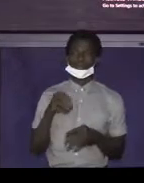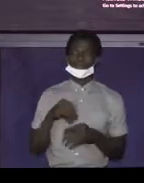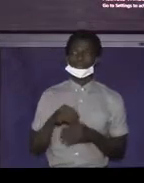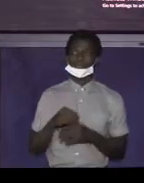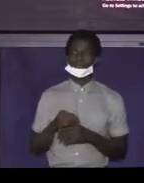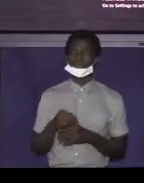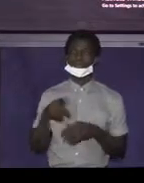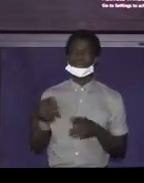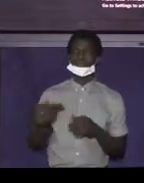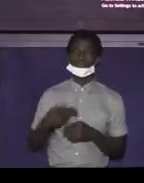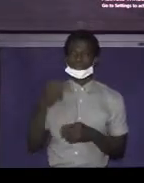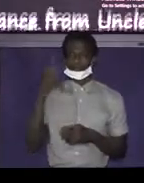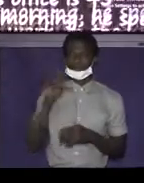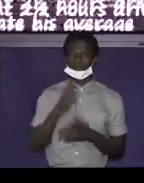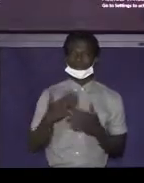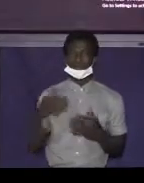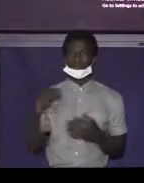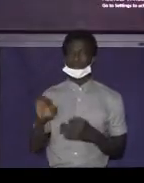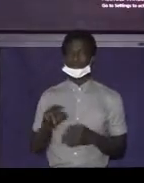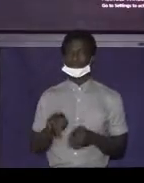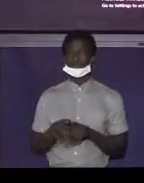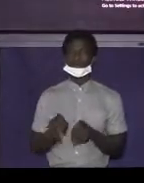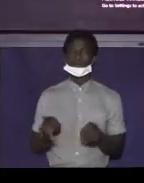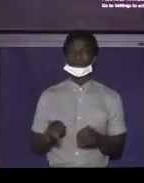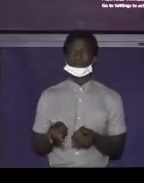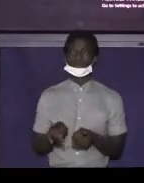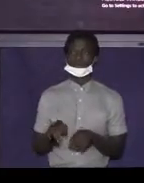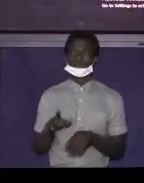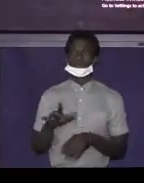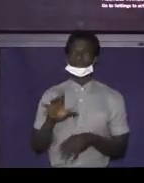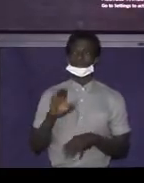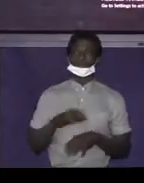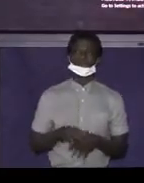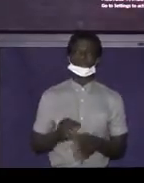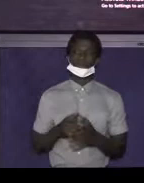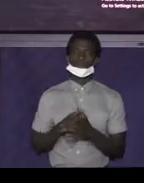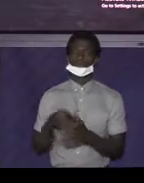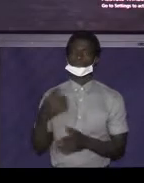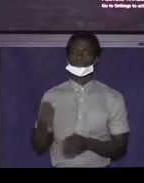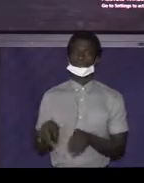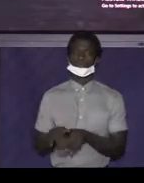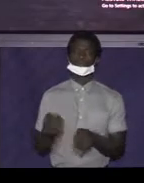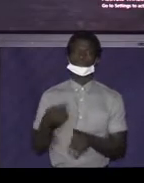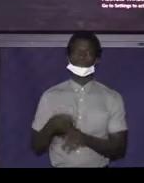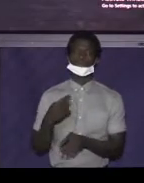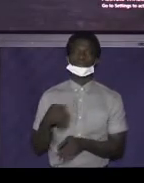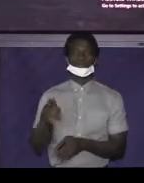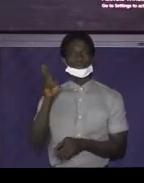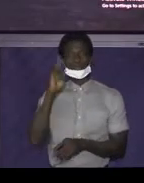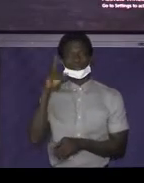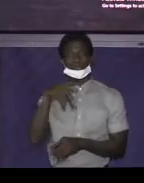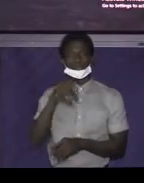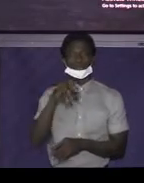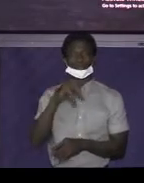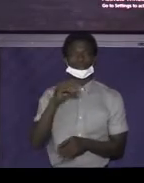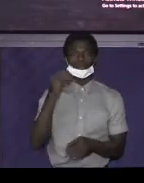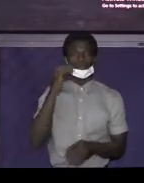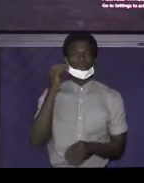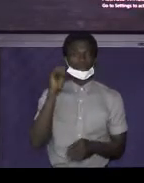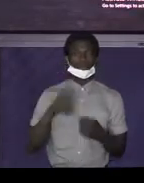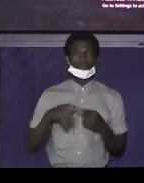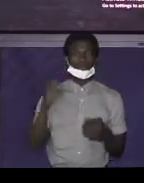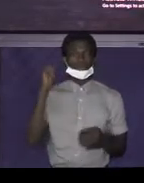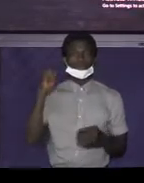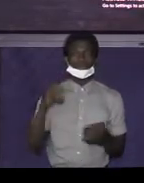see something of a different kind, but still on speed. The distance from Uncle Kwokpo's home to his